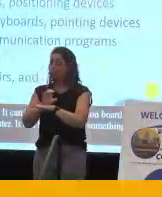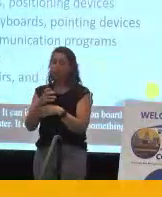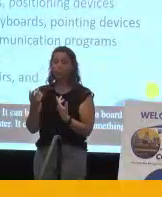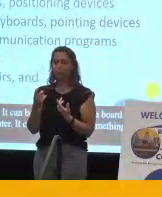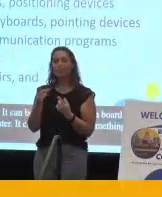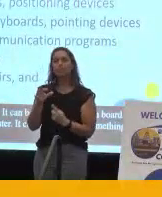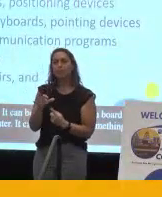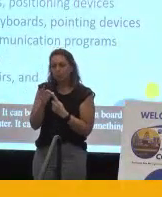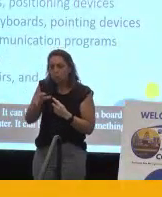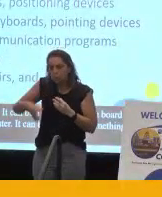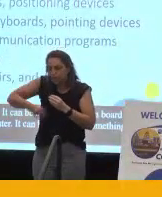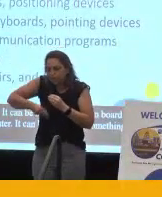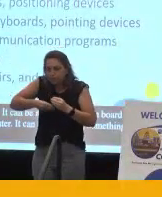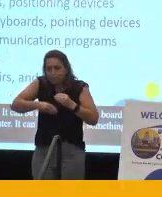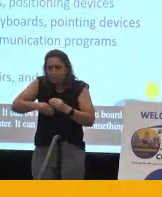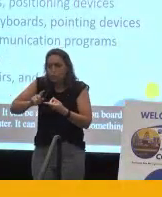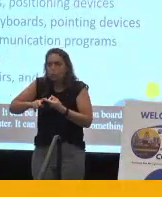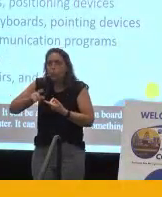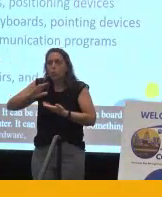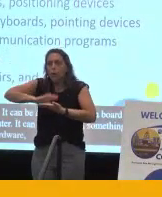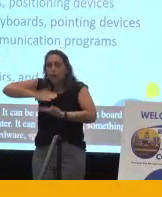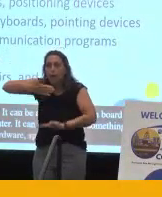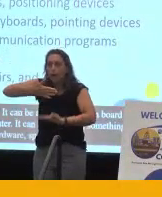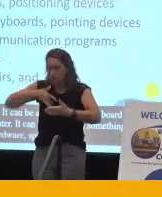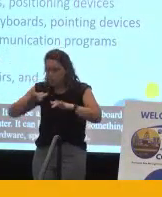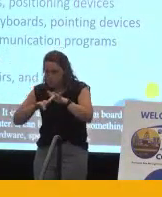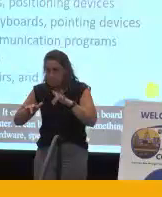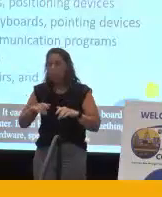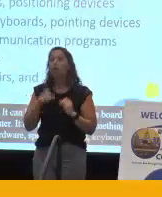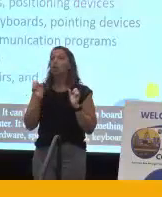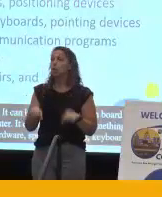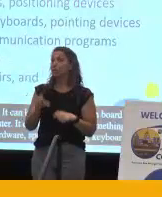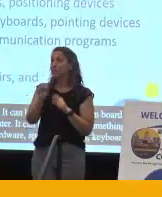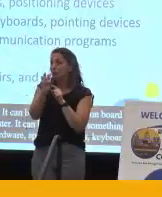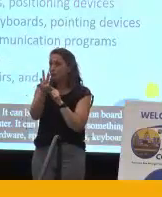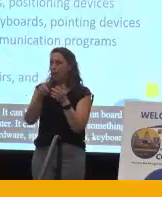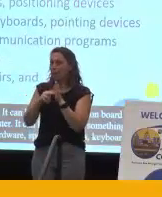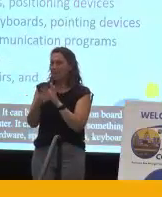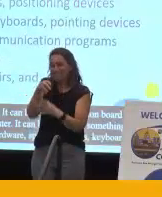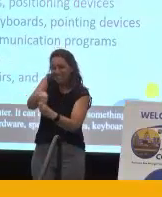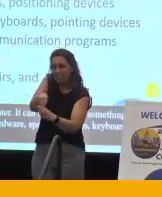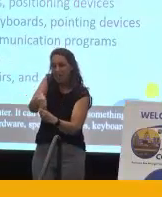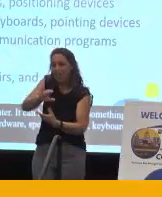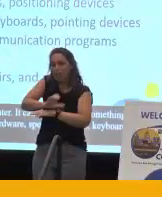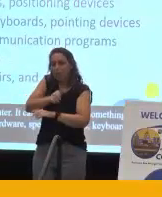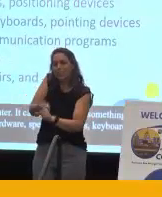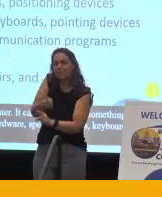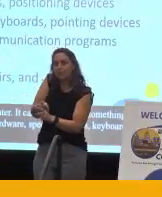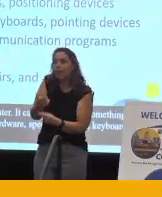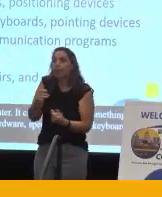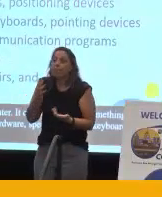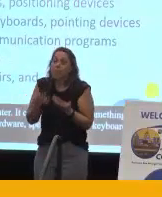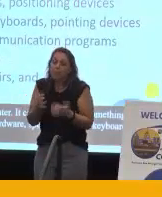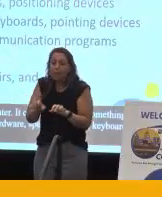switches, keyboards, pointing devices. It can be software. It can be something like a screen reader. It can be a communication